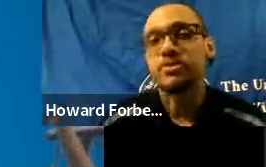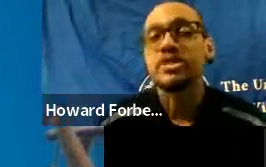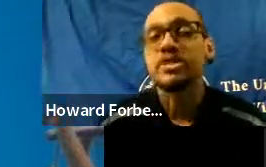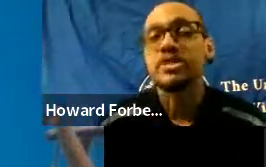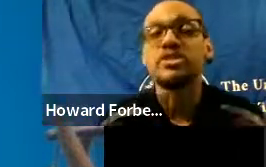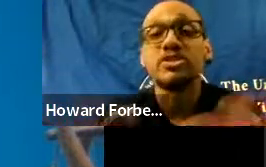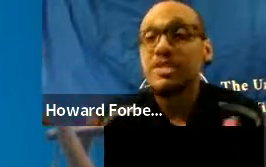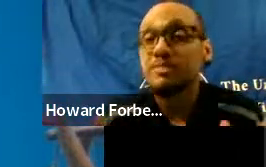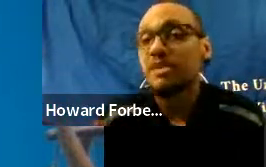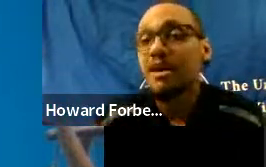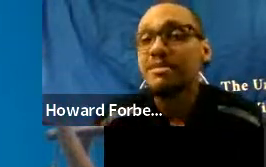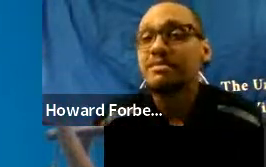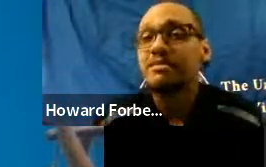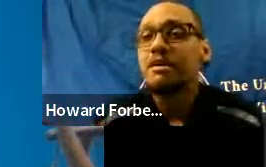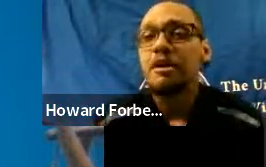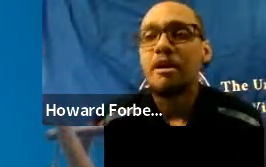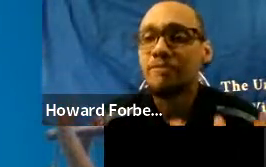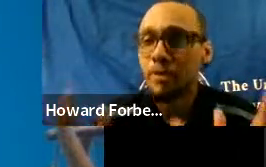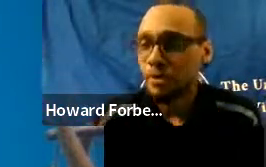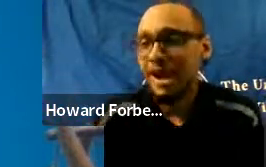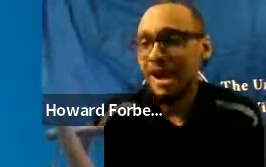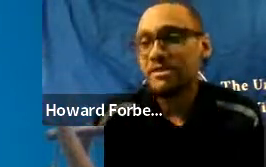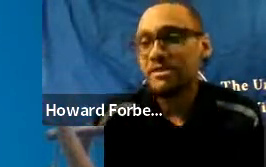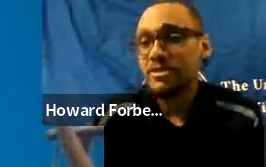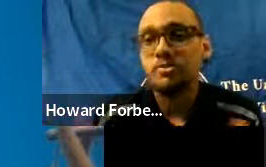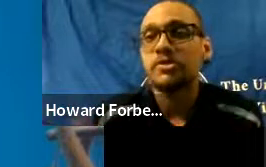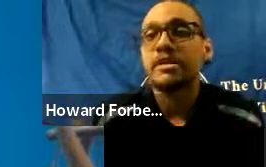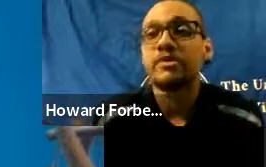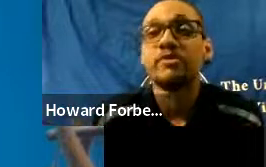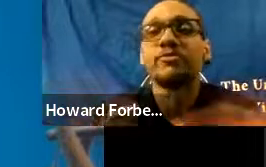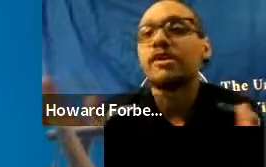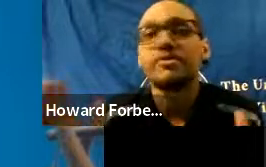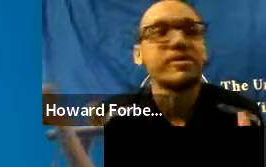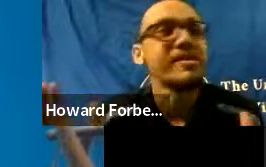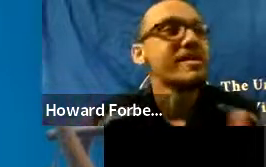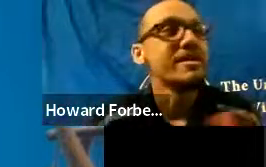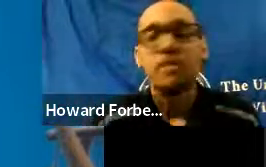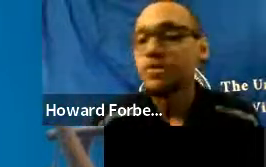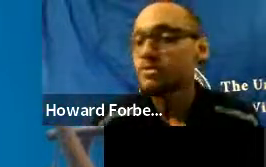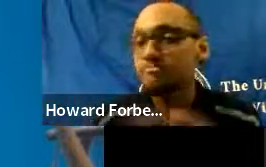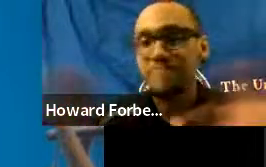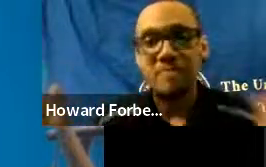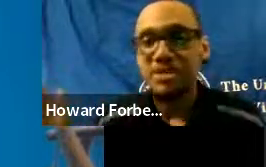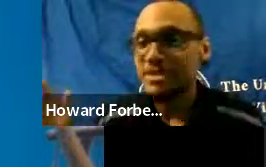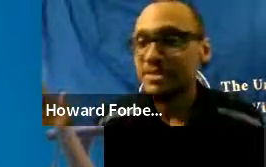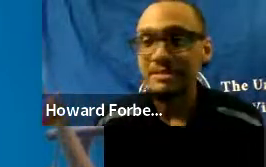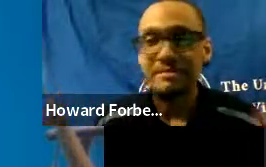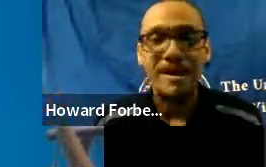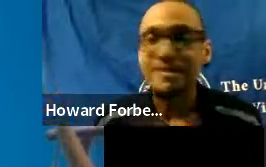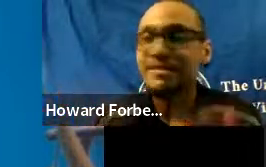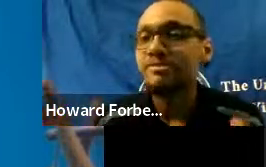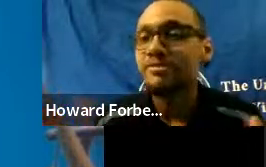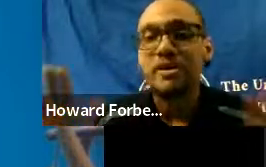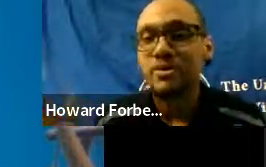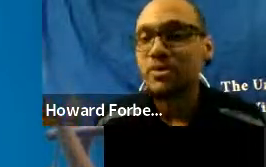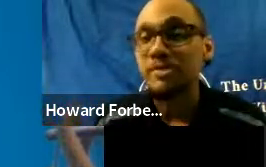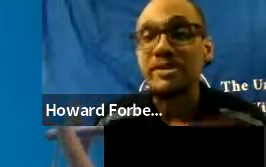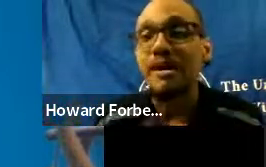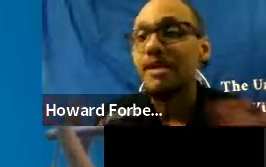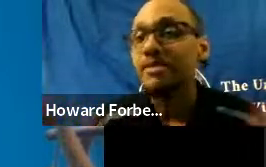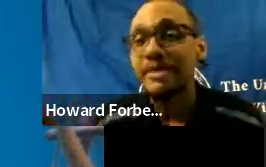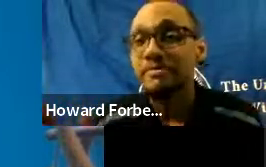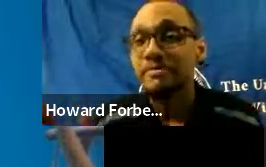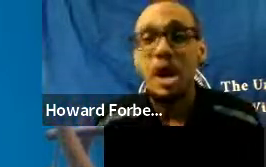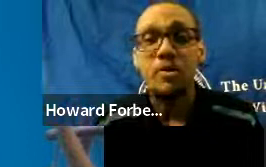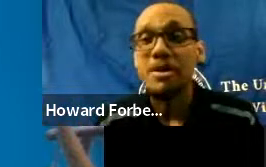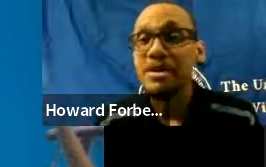for this student just because of her having this scuba training. Her father posts images and content of her on social